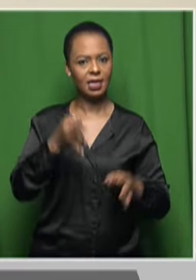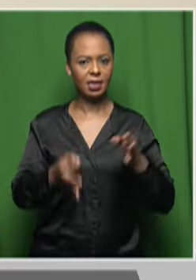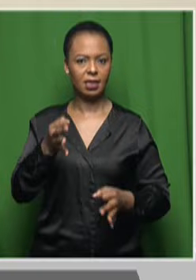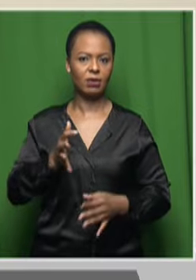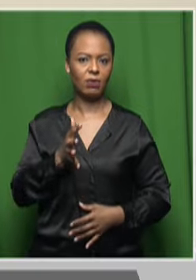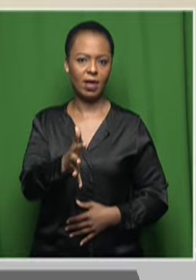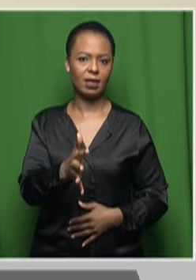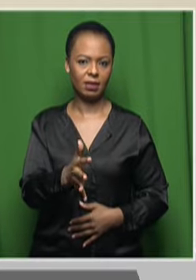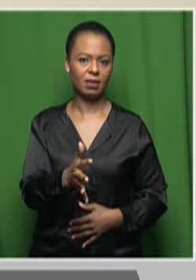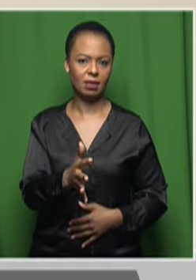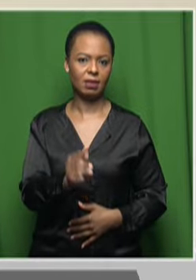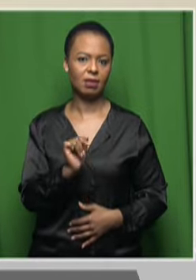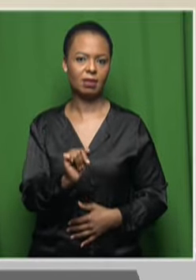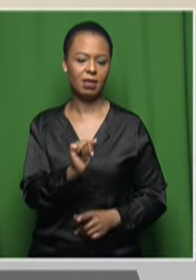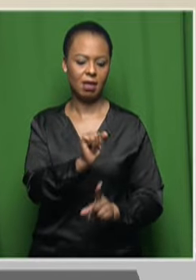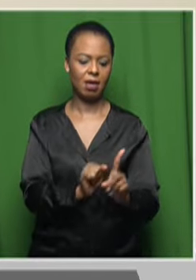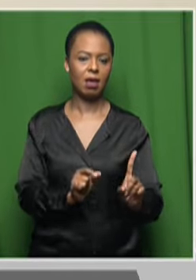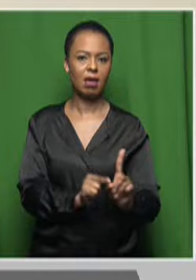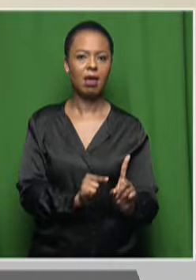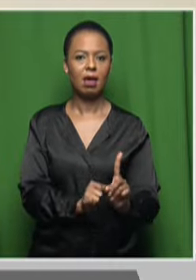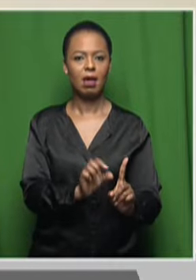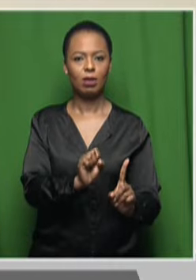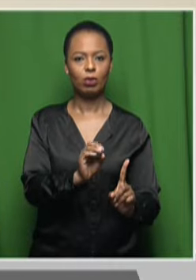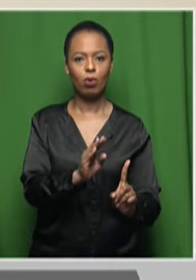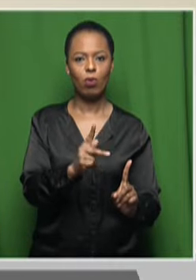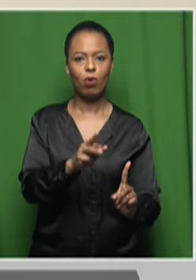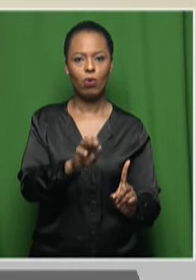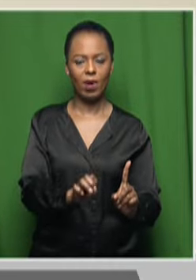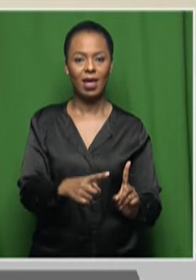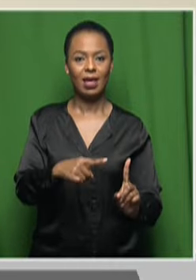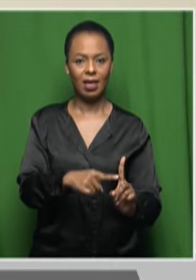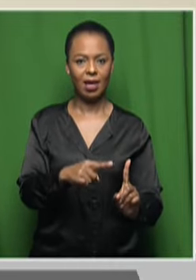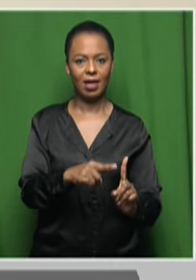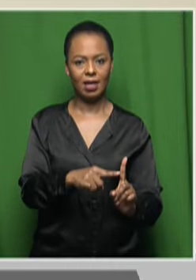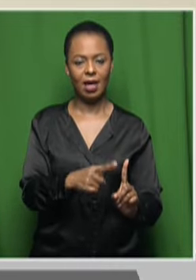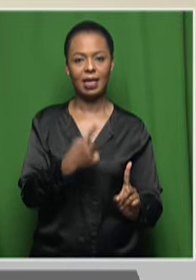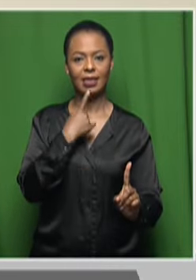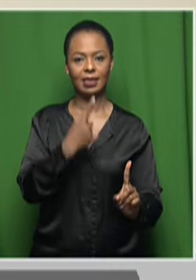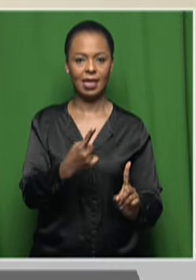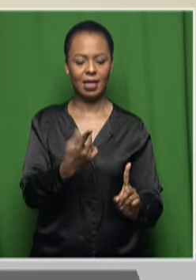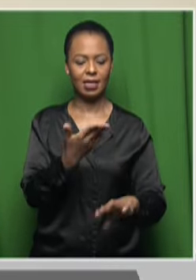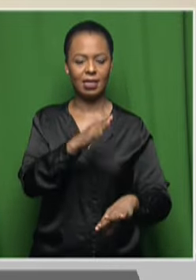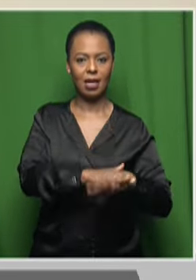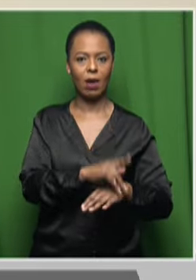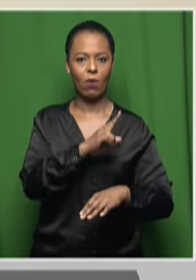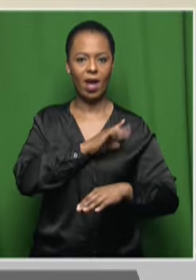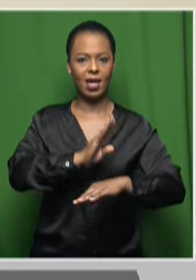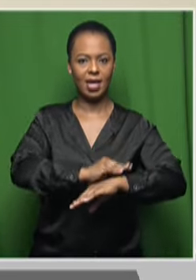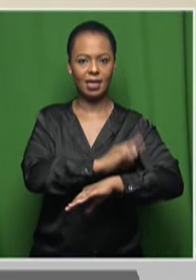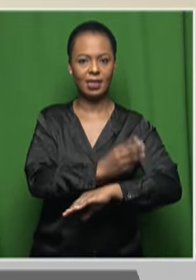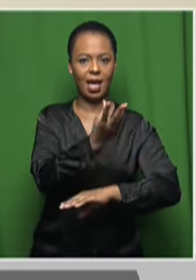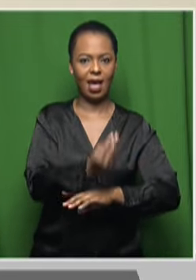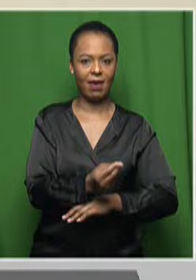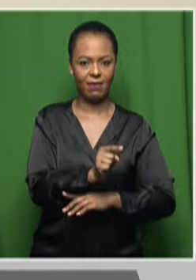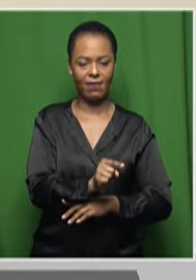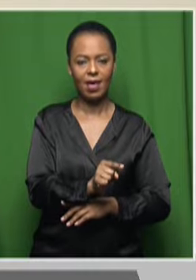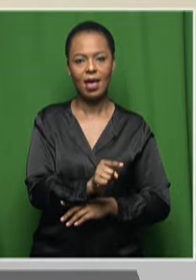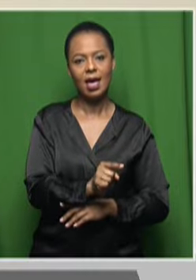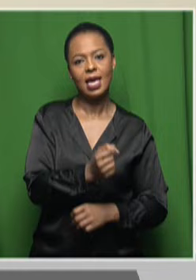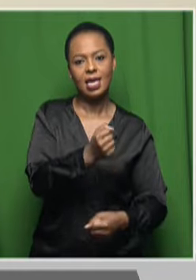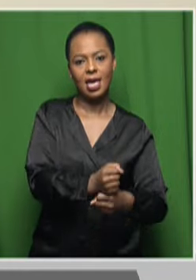Sobukwe, because Sobukwe was killed by cancer, or by so-called cancer, in 1978. And the